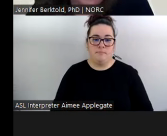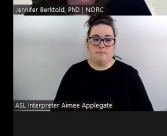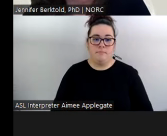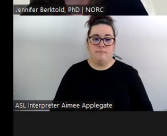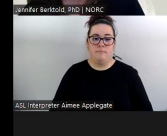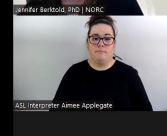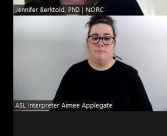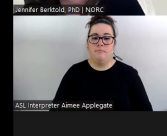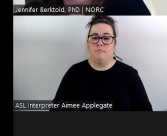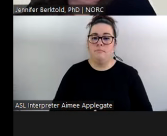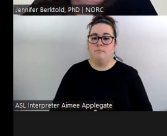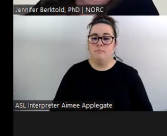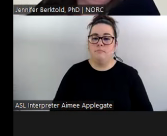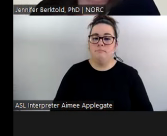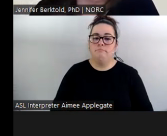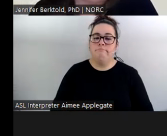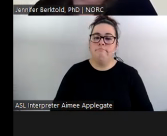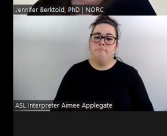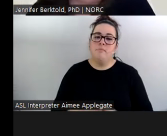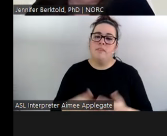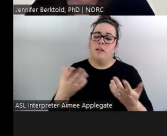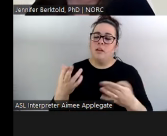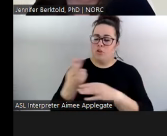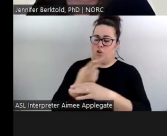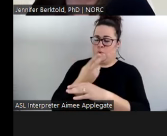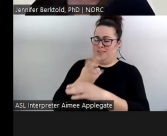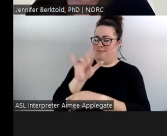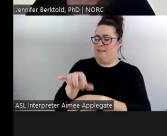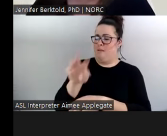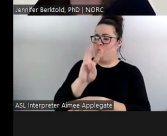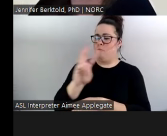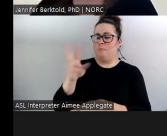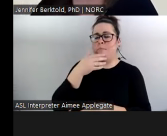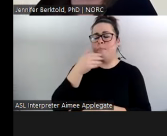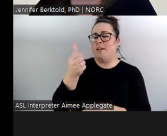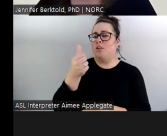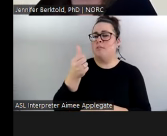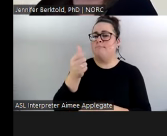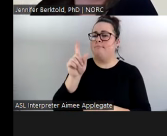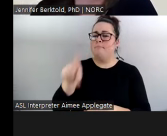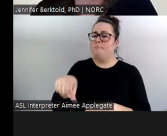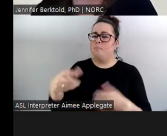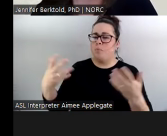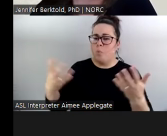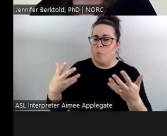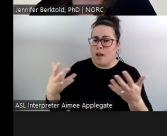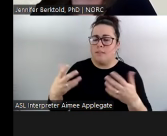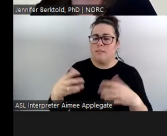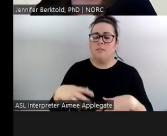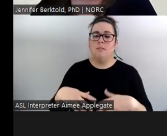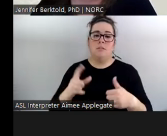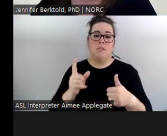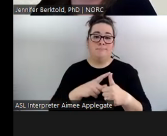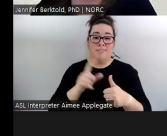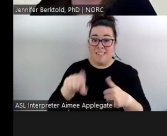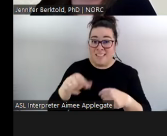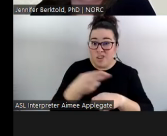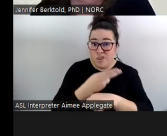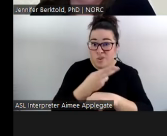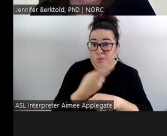Callie, in terms of leveraging it better, what do you think is needed there? Is it just more events need to be leveraged, or is there